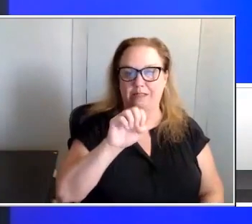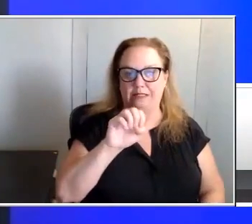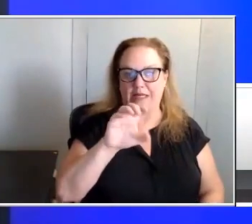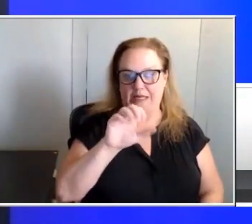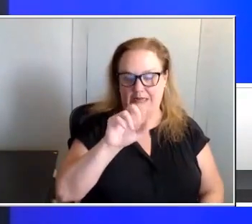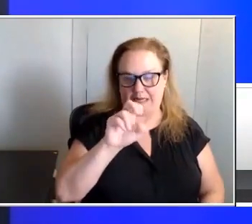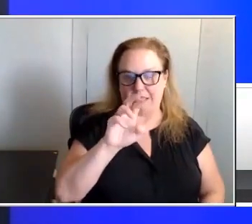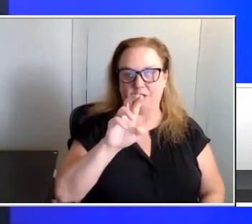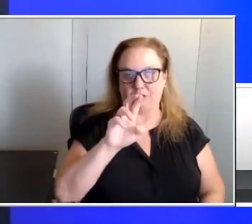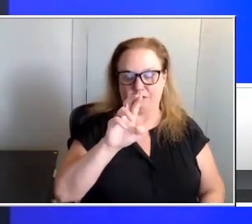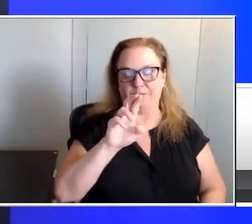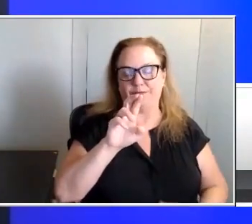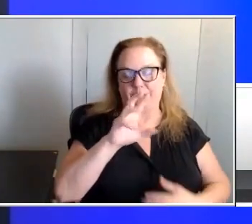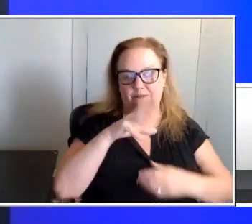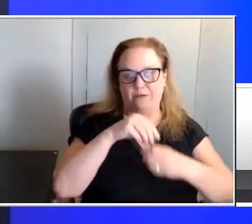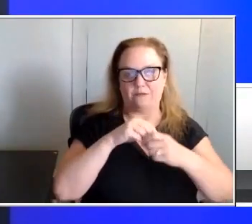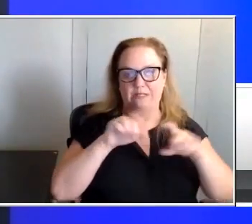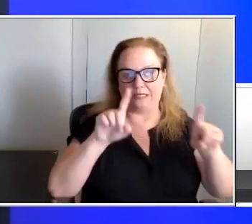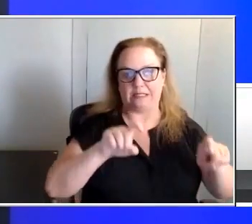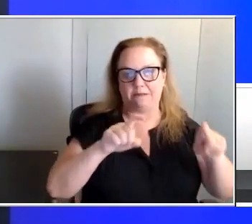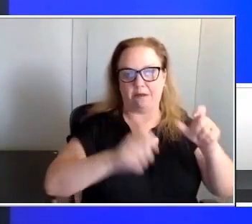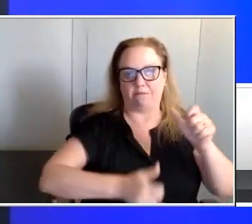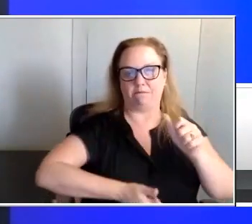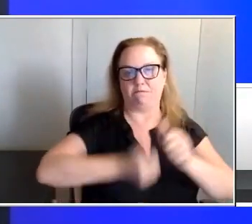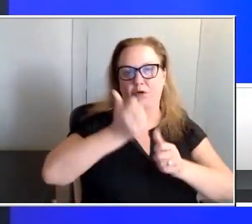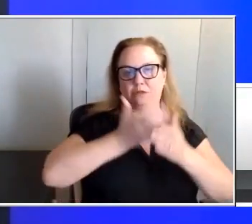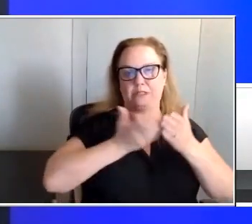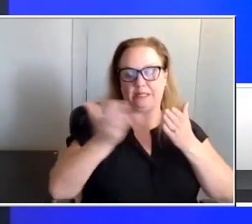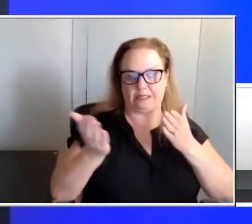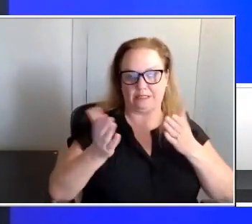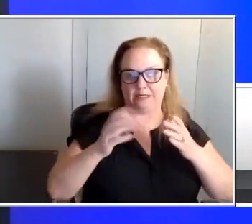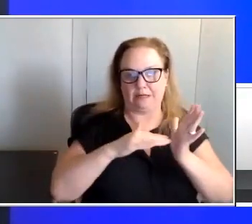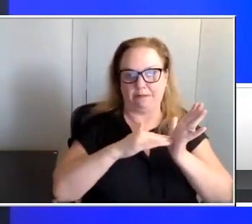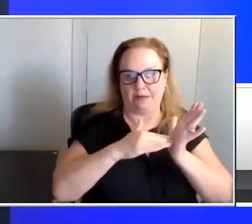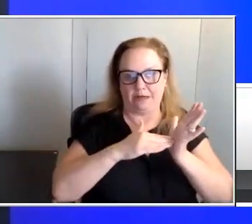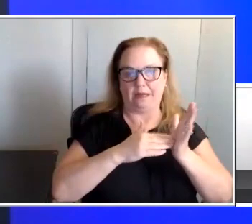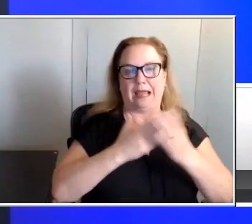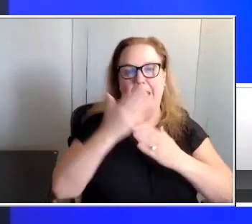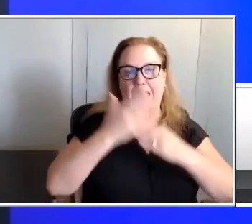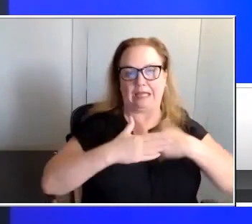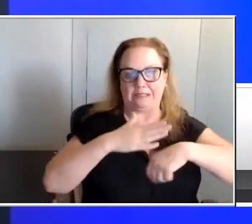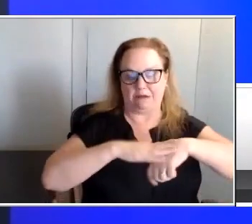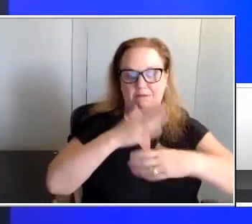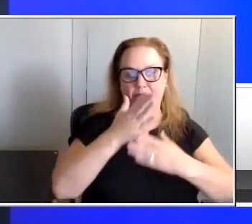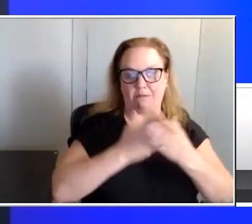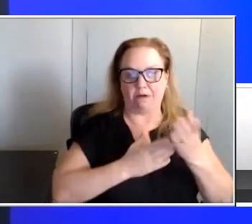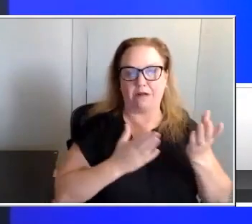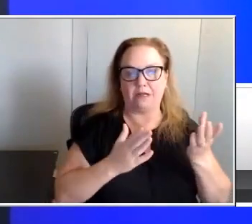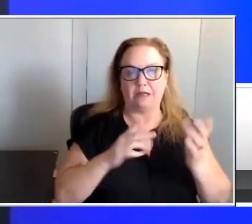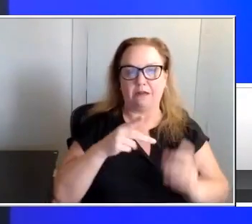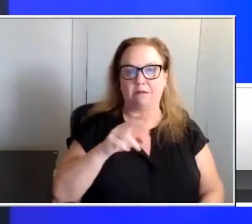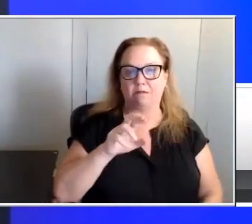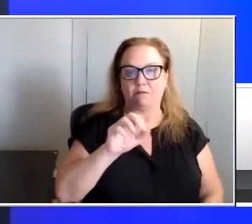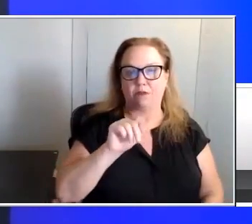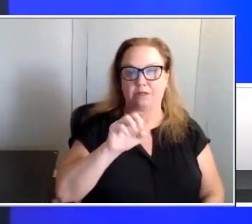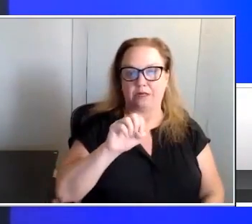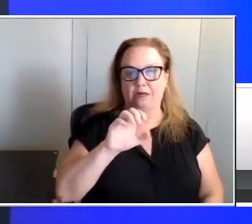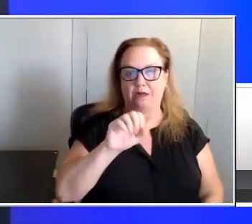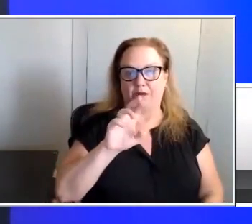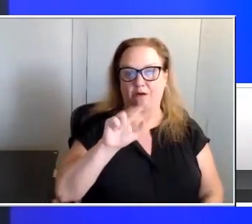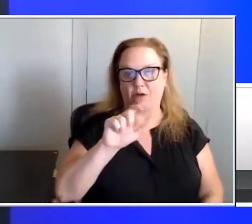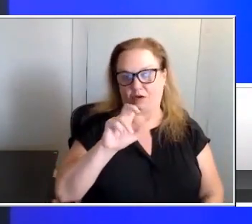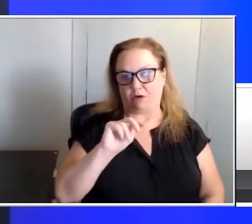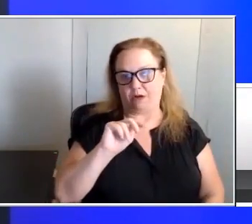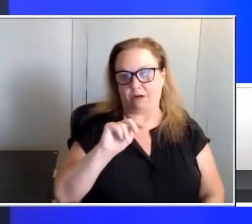involve an exam. Most things in medicine involve some, you know, hands-on component, and the prostate is an organ we can actually put our